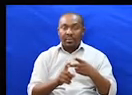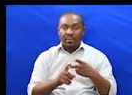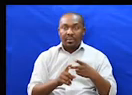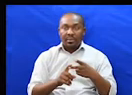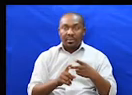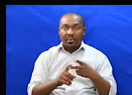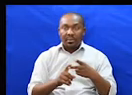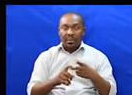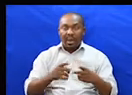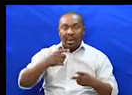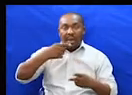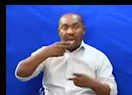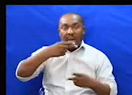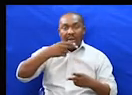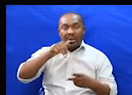thiamine.